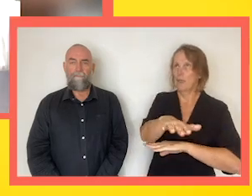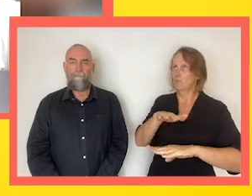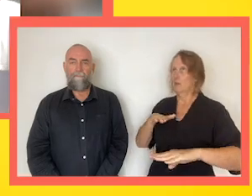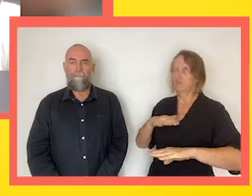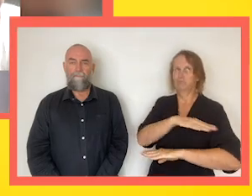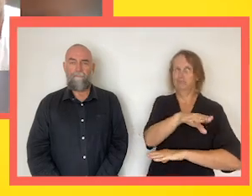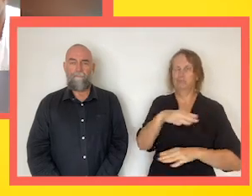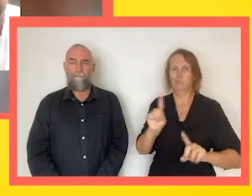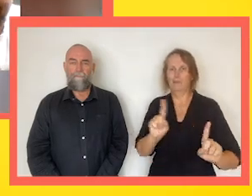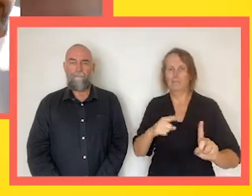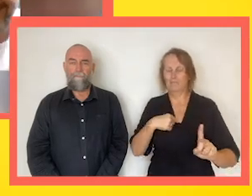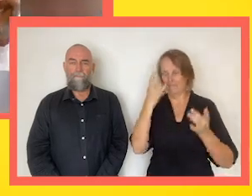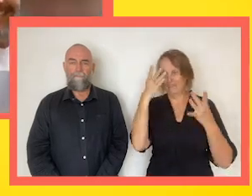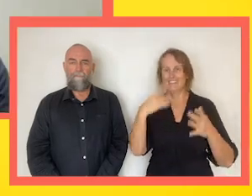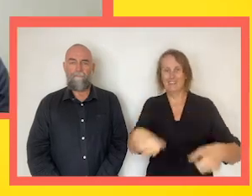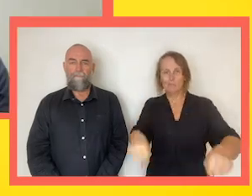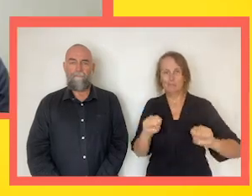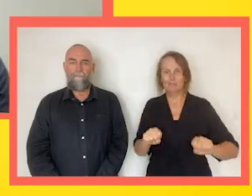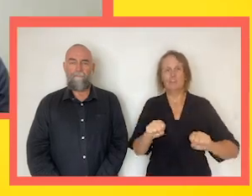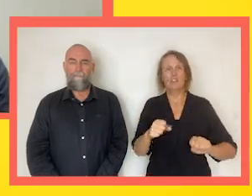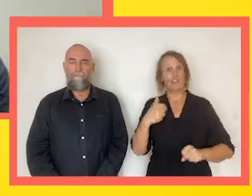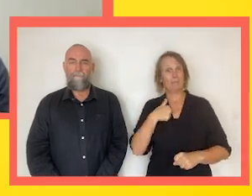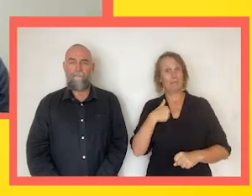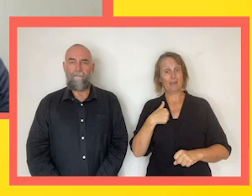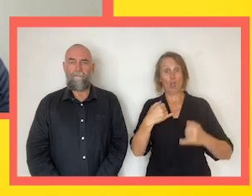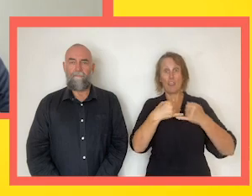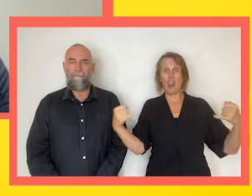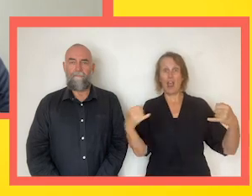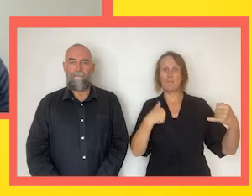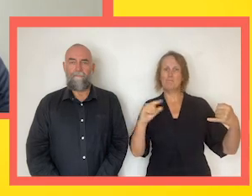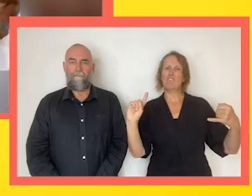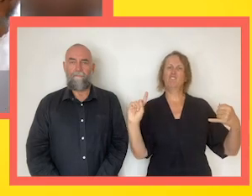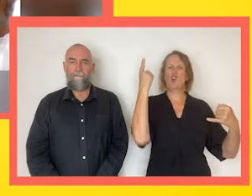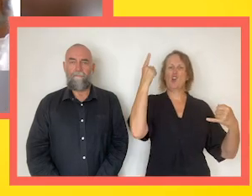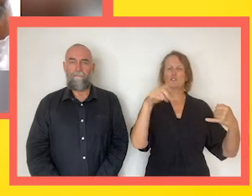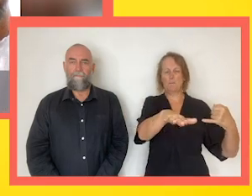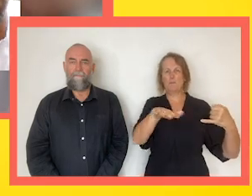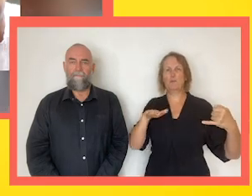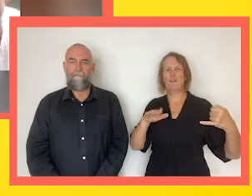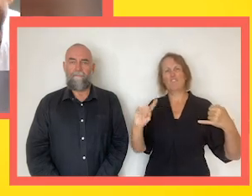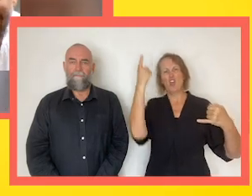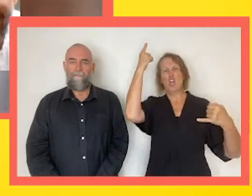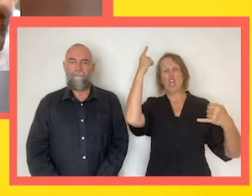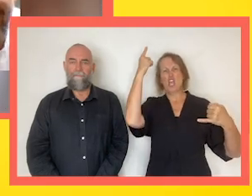Yeah, yeah. So I crossed the line first too, so I get all the world records. Yeah.